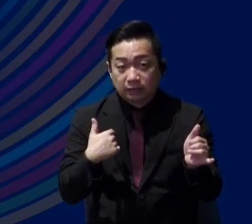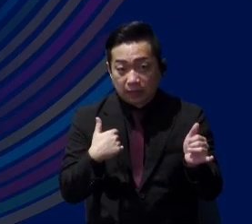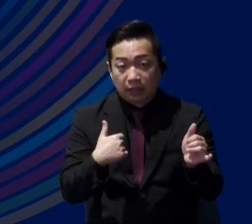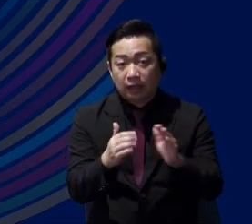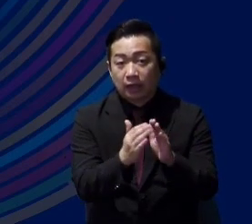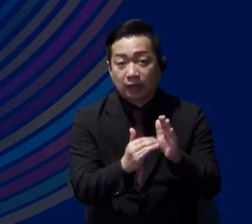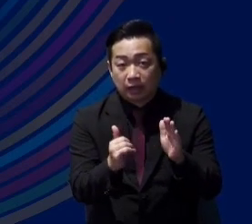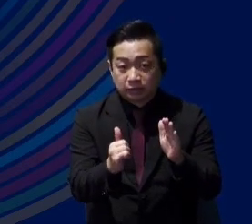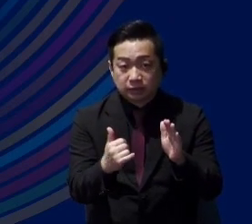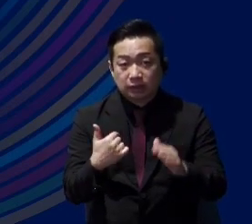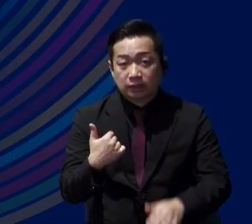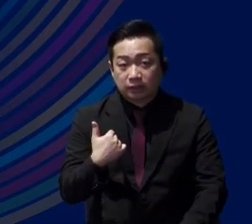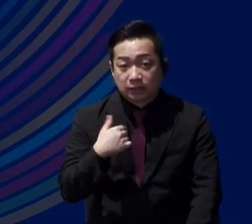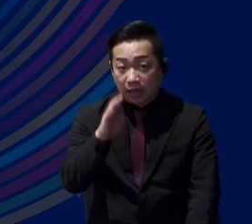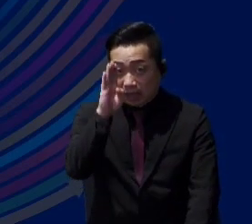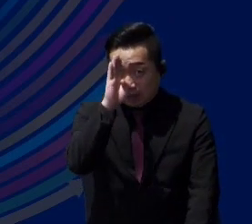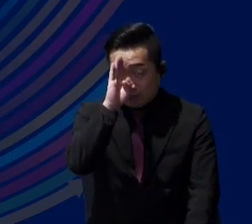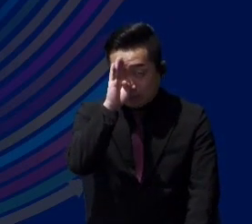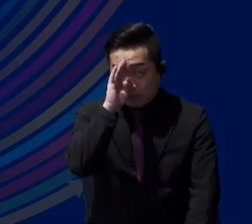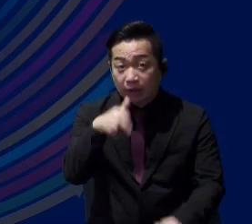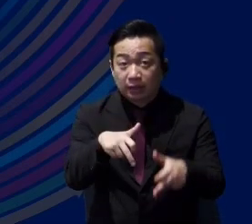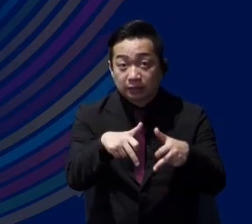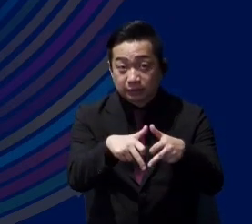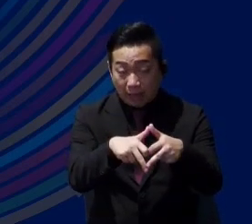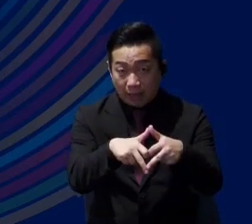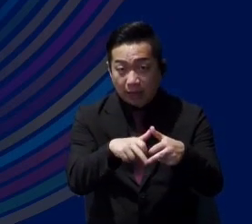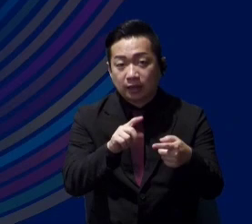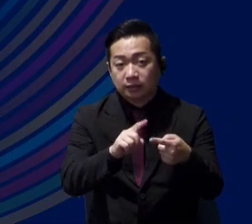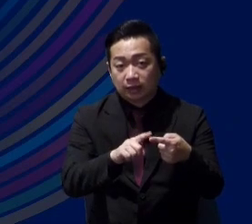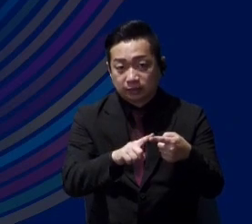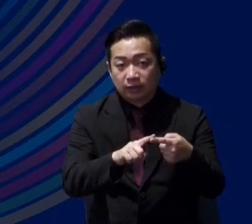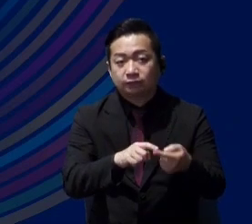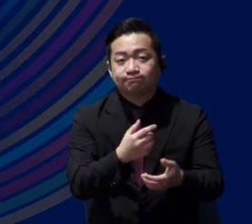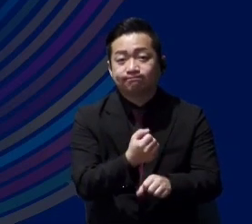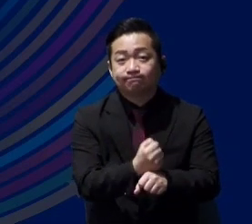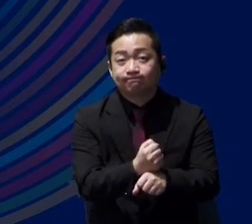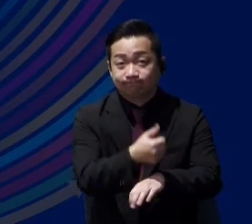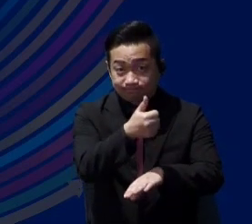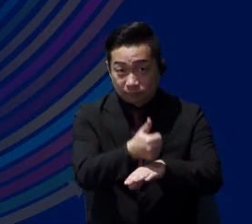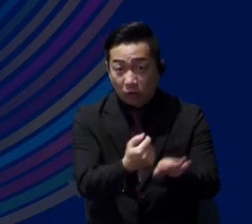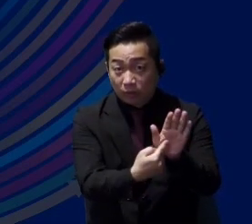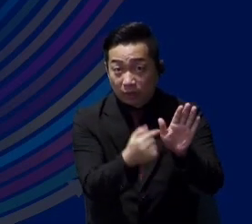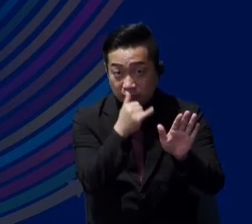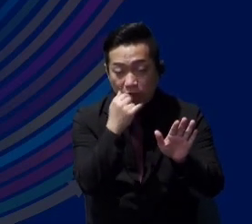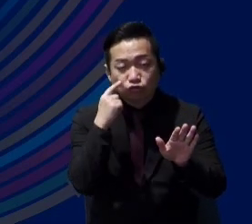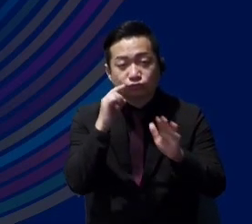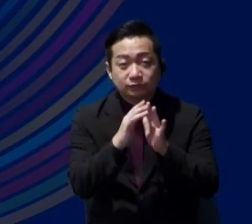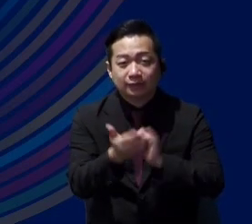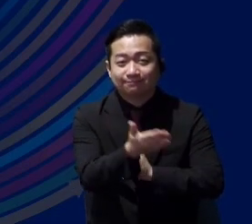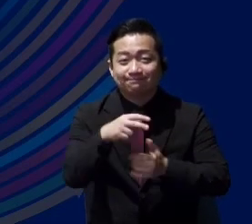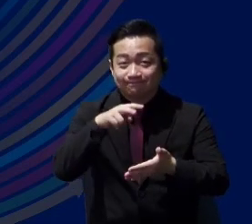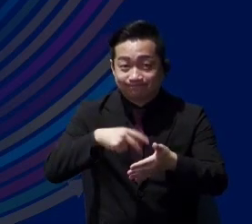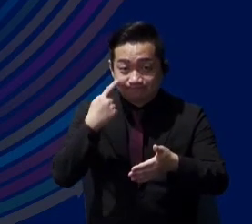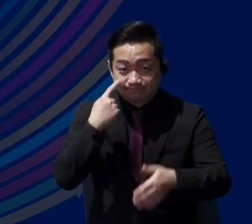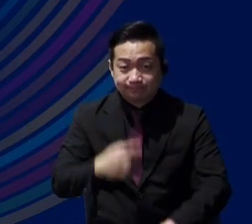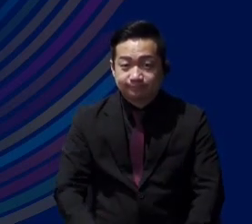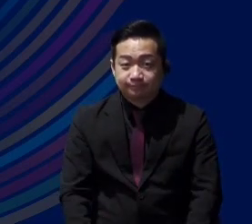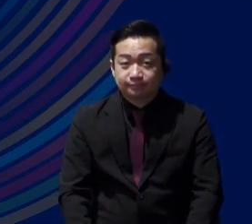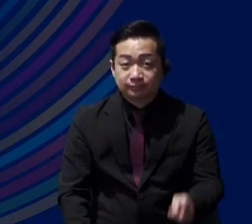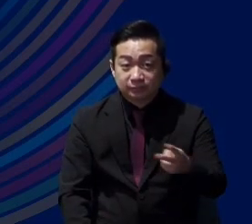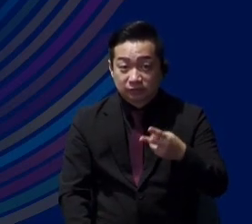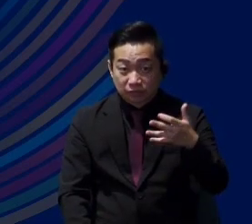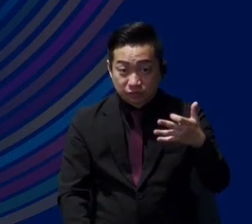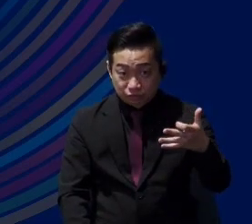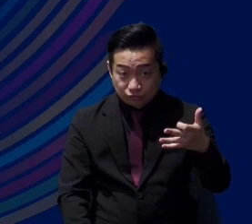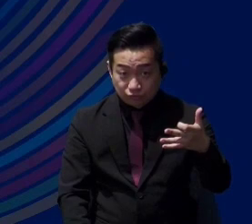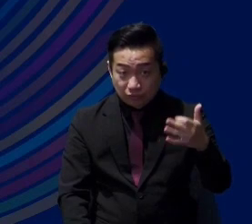Again, here was Korea, number of the deaths, ischemic heart disease, lung cancer, ischemic stroke, blah, blah.